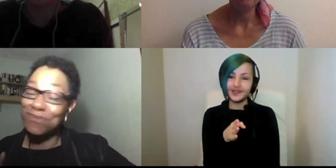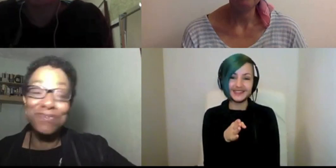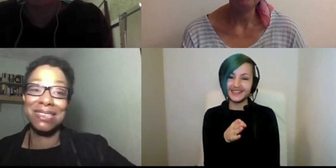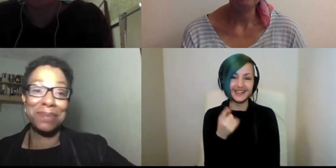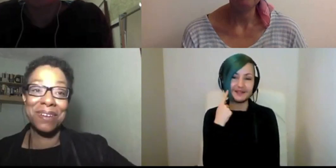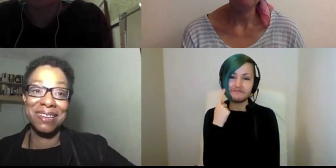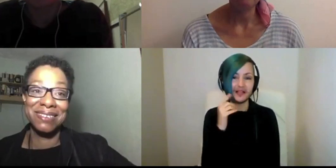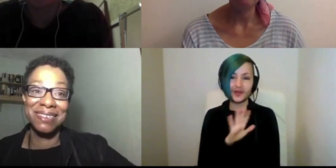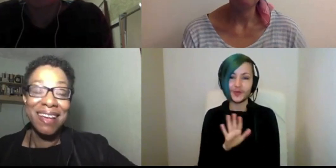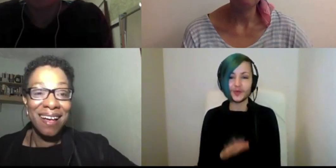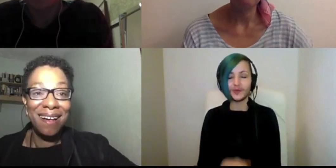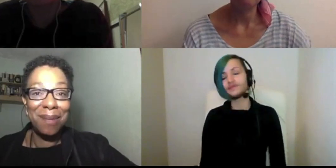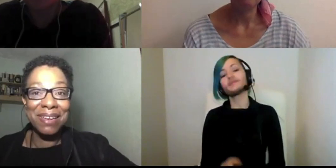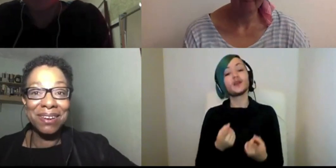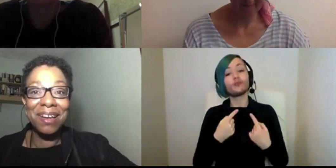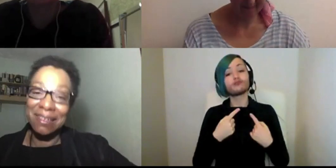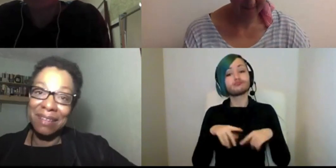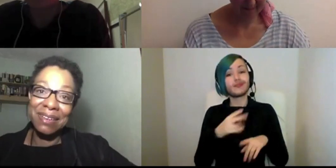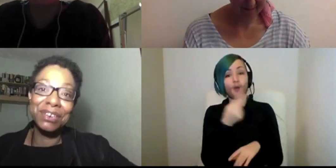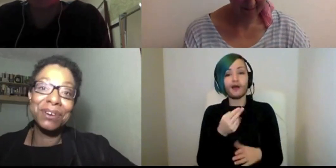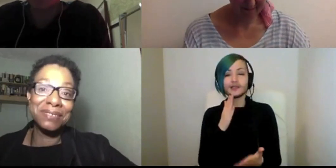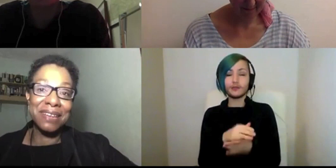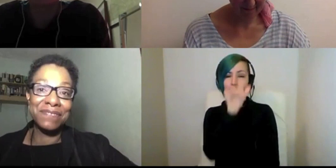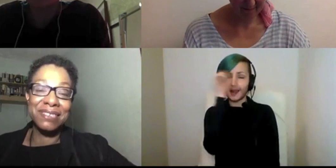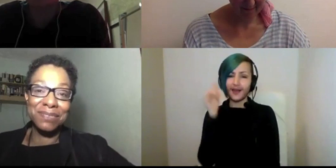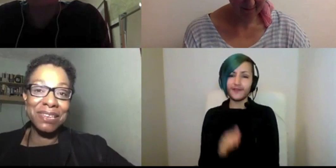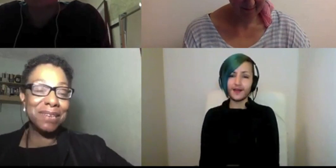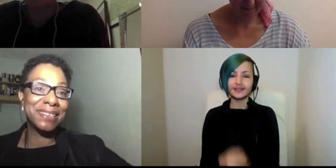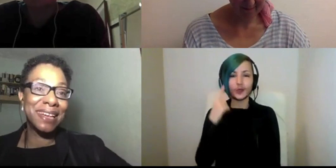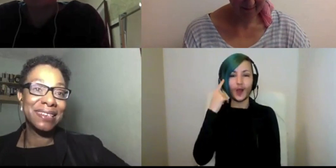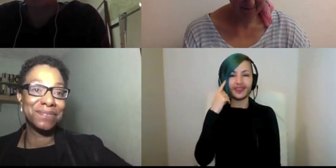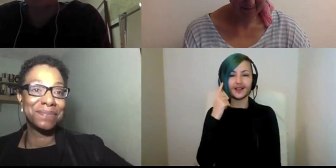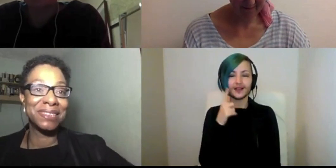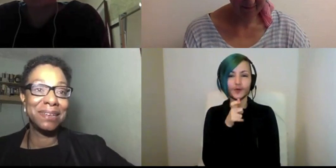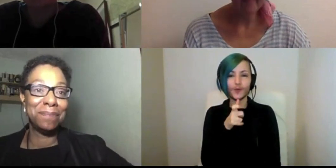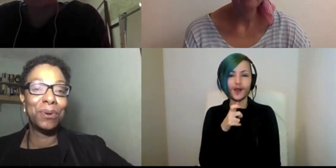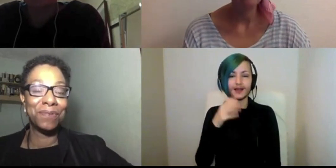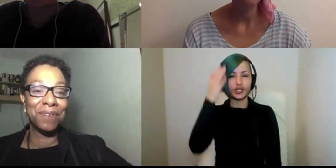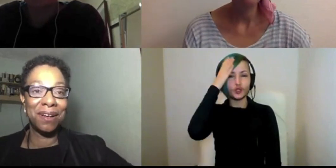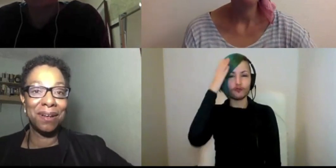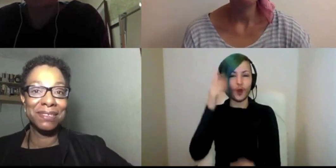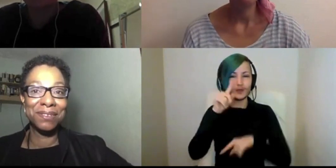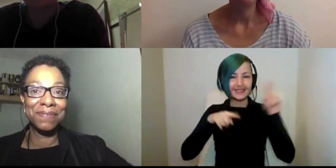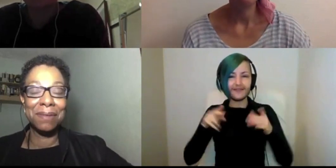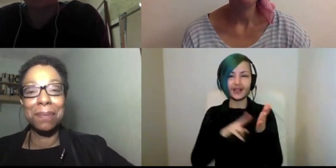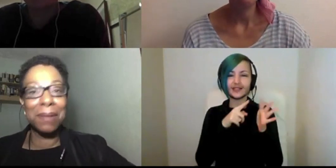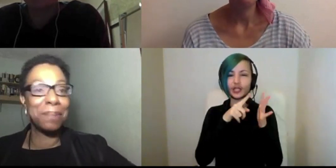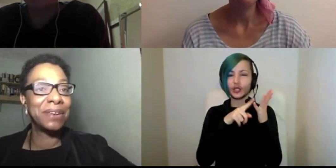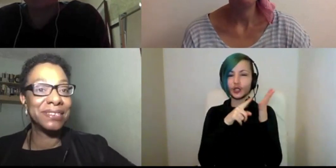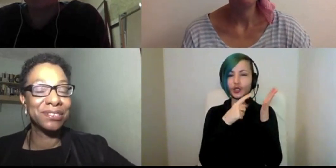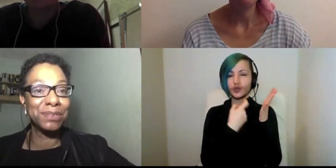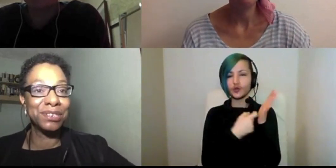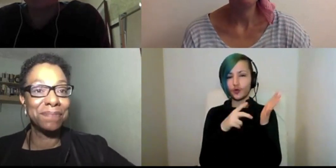are really bright. In a lot, I think neurodiverse, as we keep saying, is really more sort of a bit